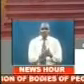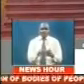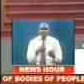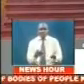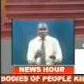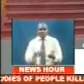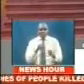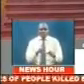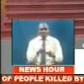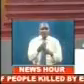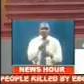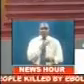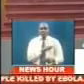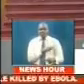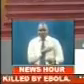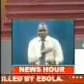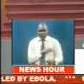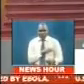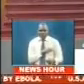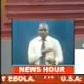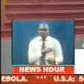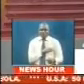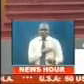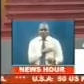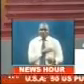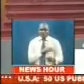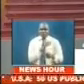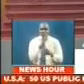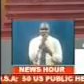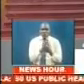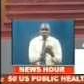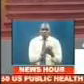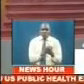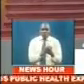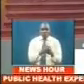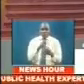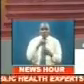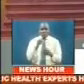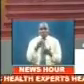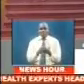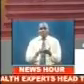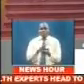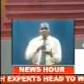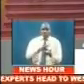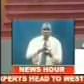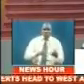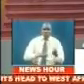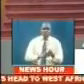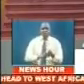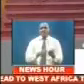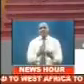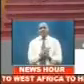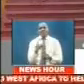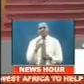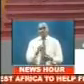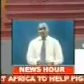be able to benefit from that as a country. In fact, some releases will come to fall, and then that will support the city and support